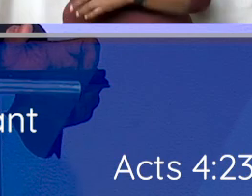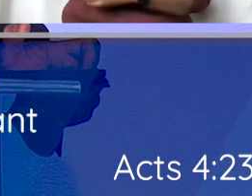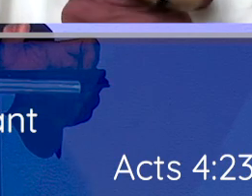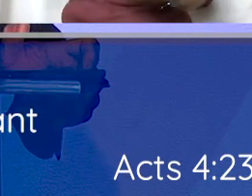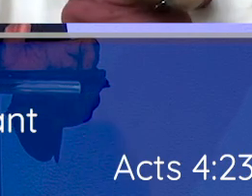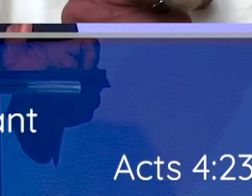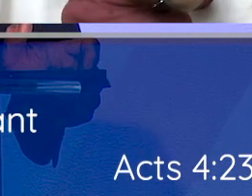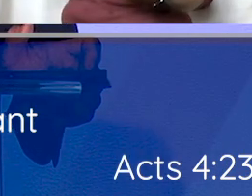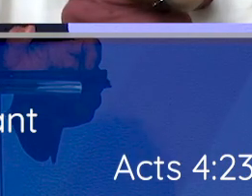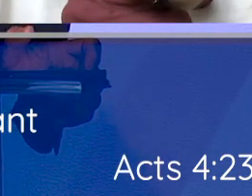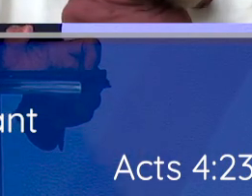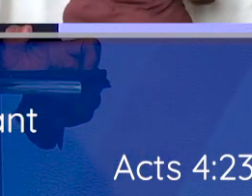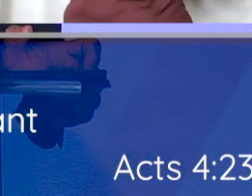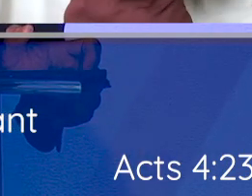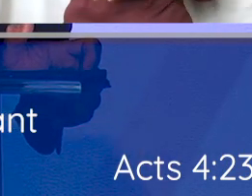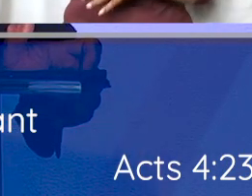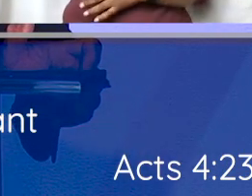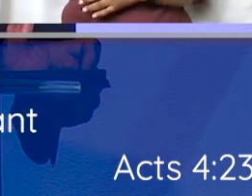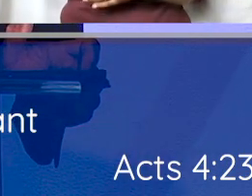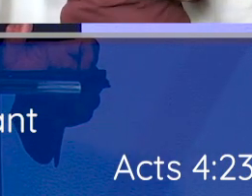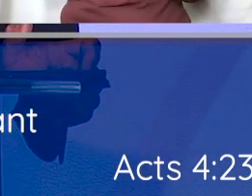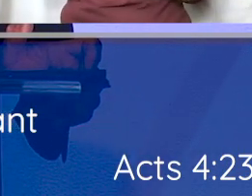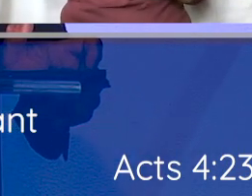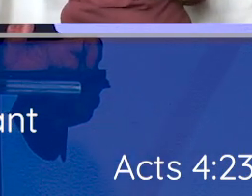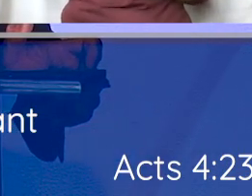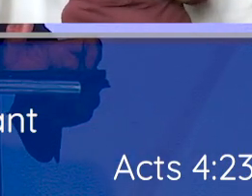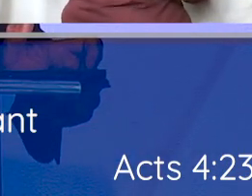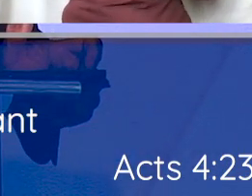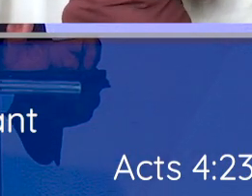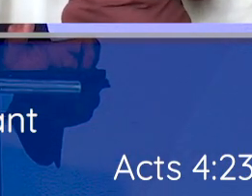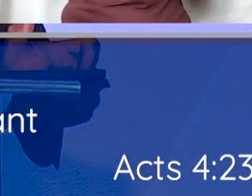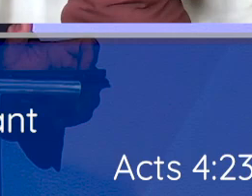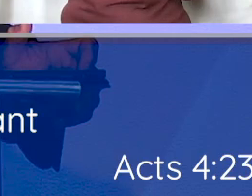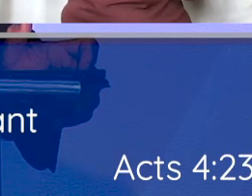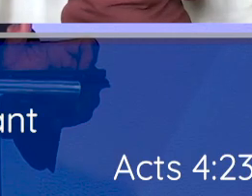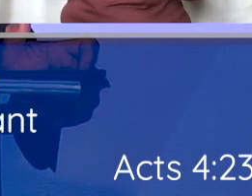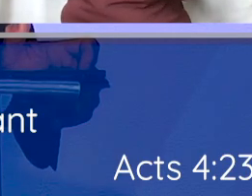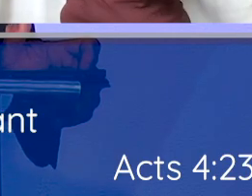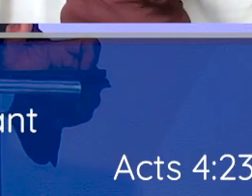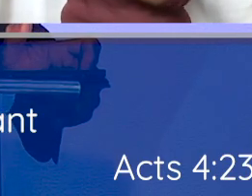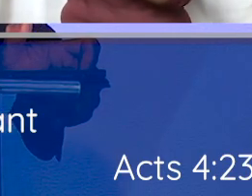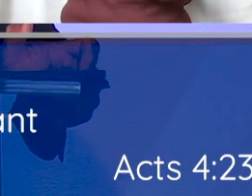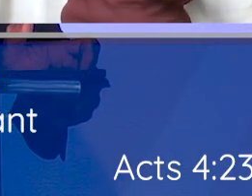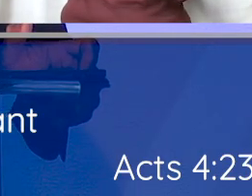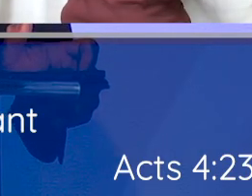in this city, they were gathered together against your holy servant Jesus, whom you